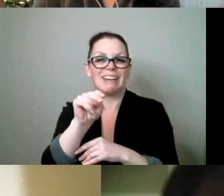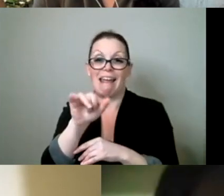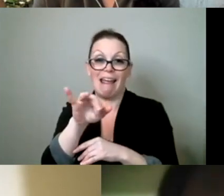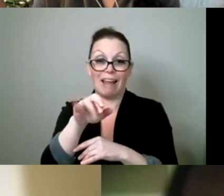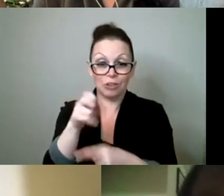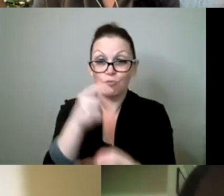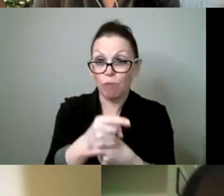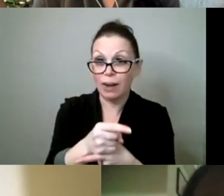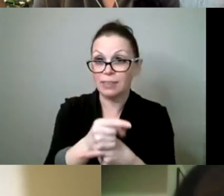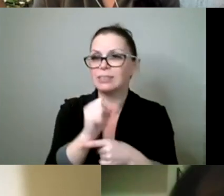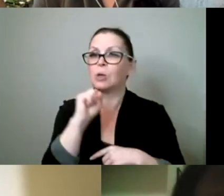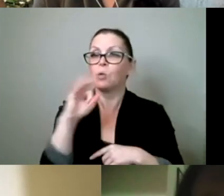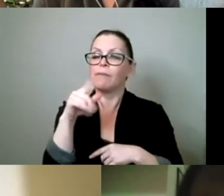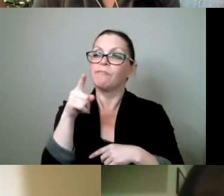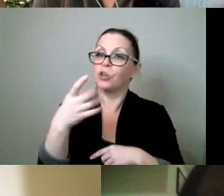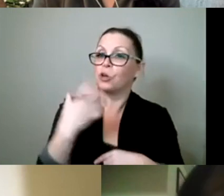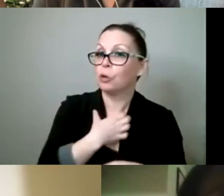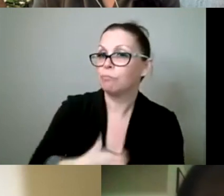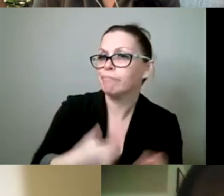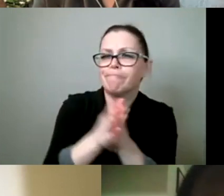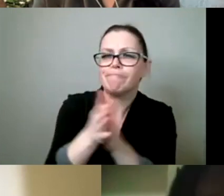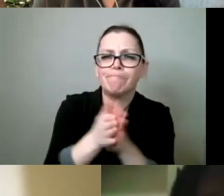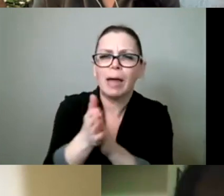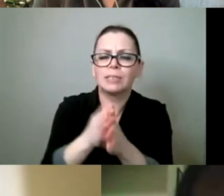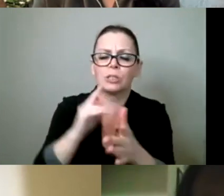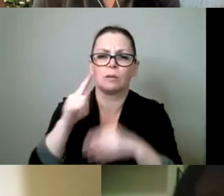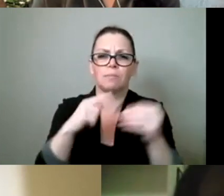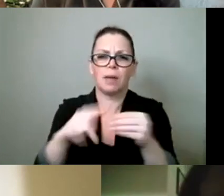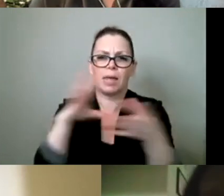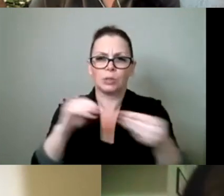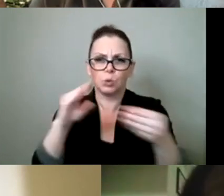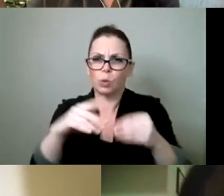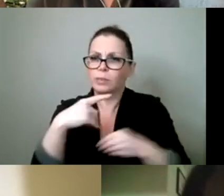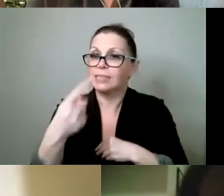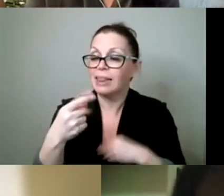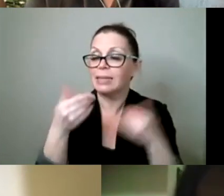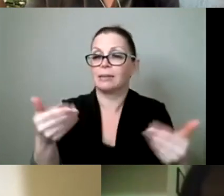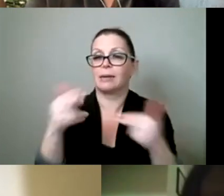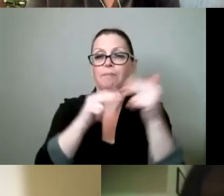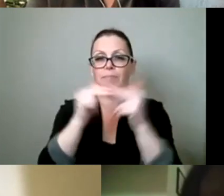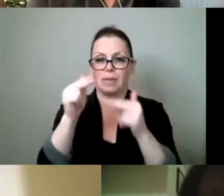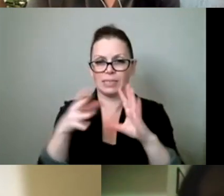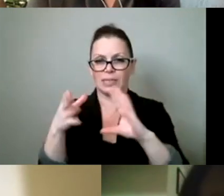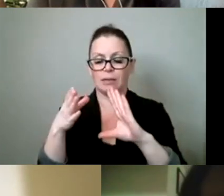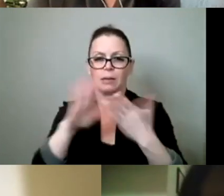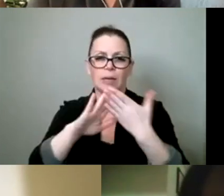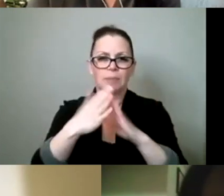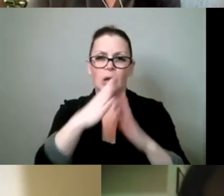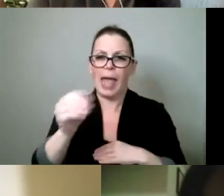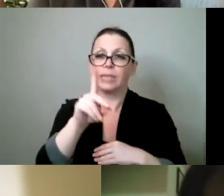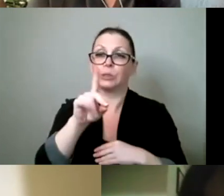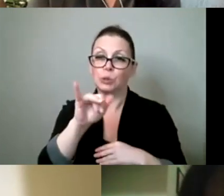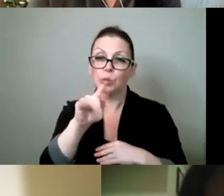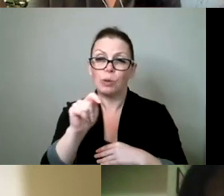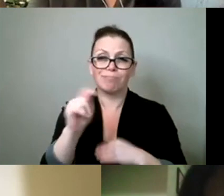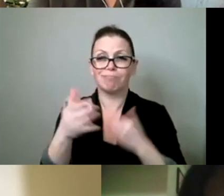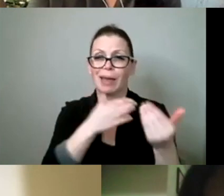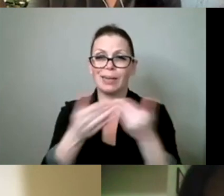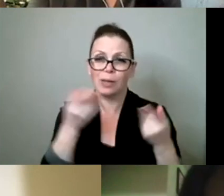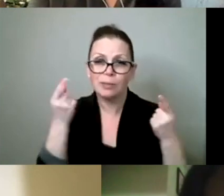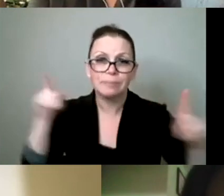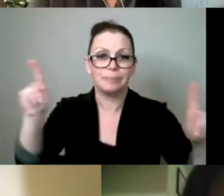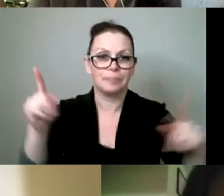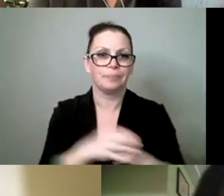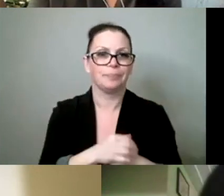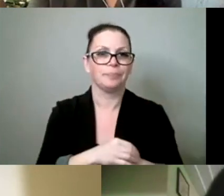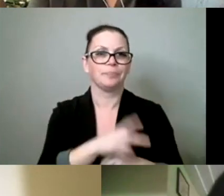you're passionate about telling the story, just tell it, build that community, and do it anyway. I got home. And we